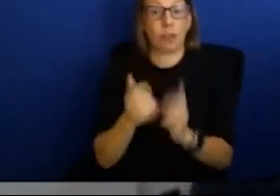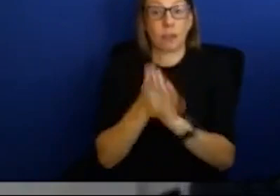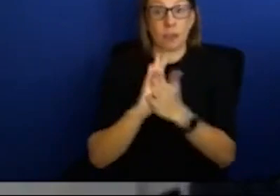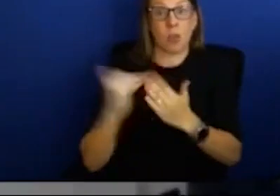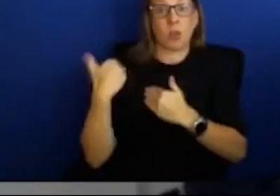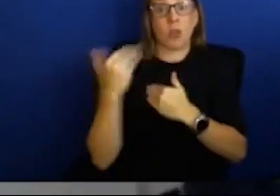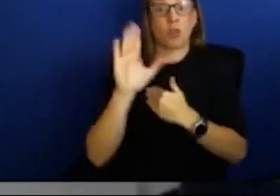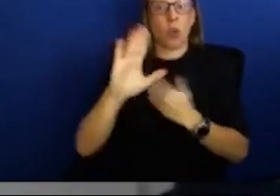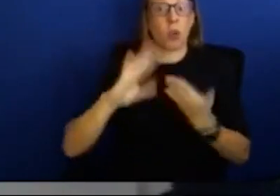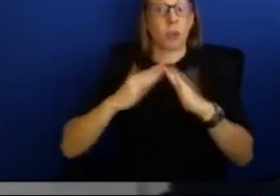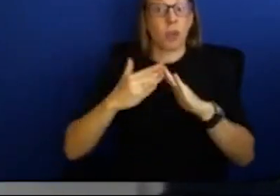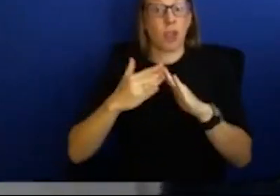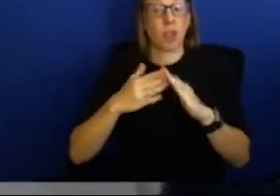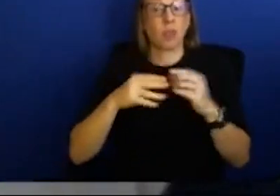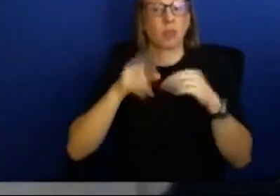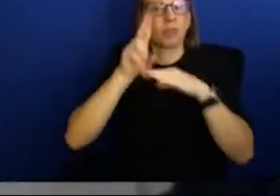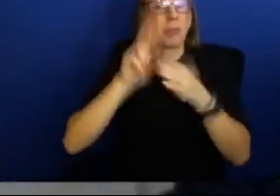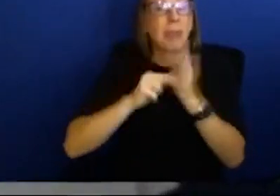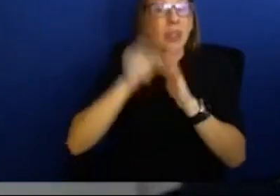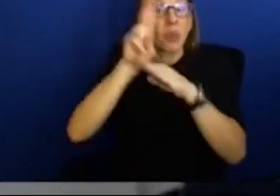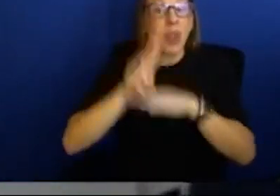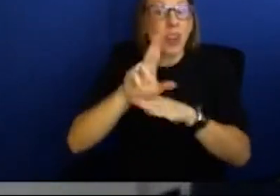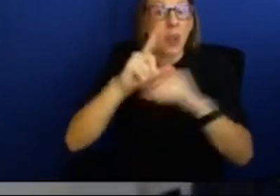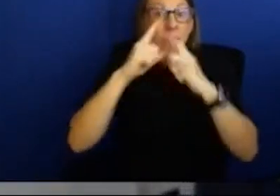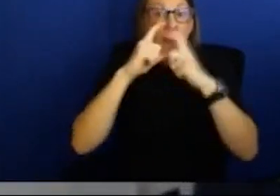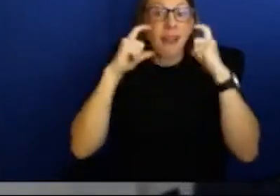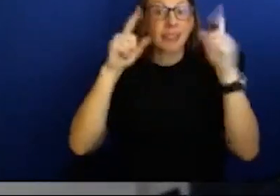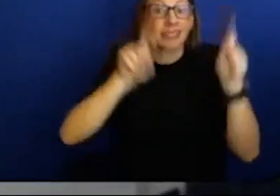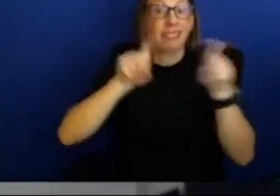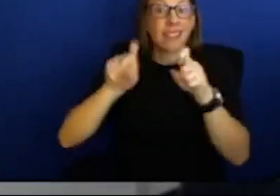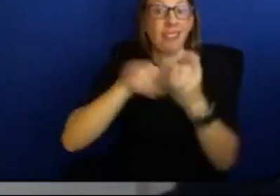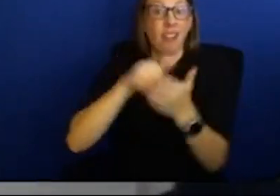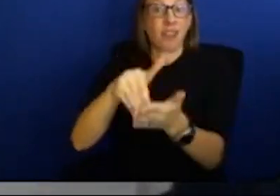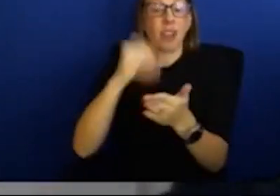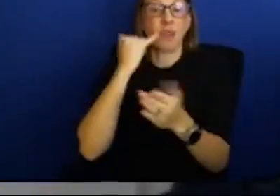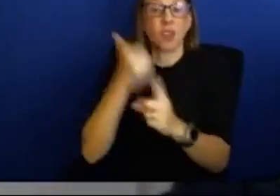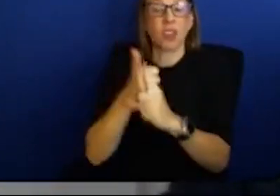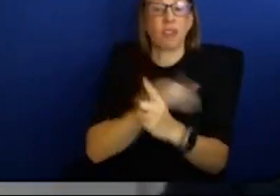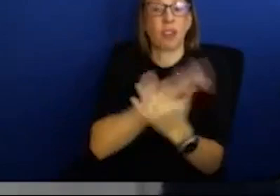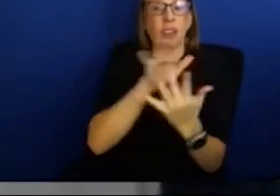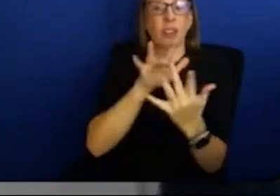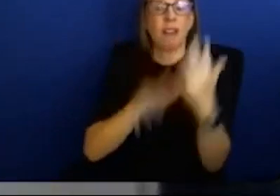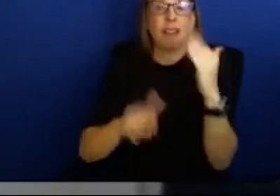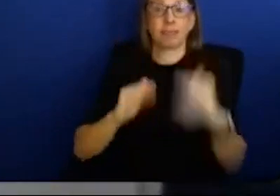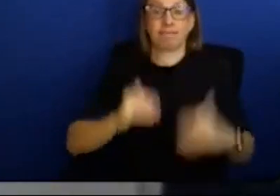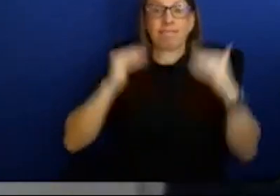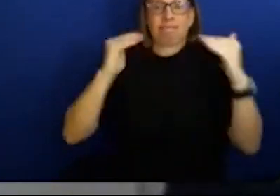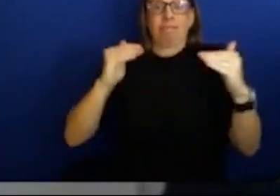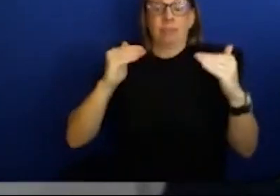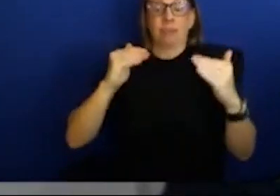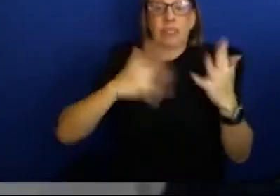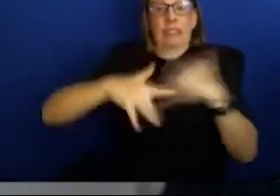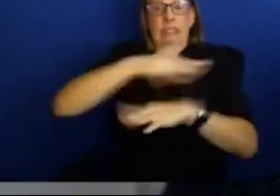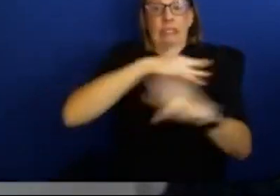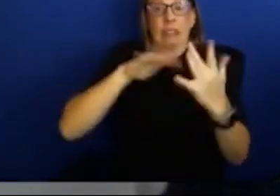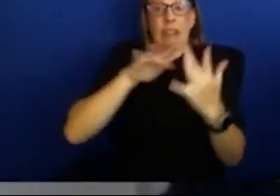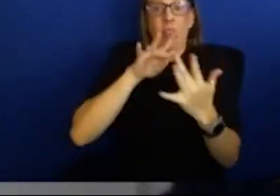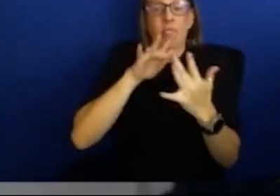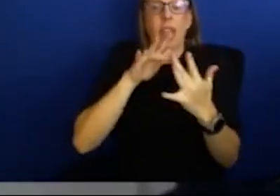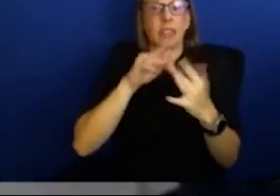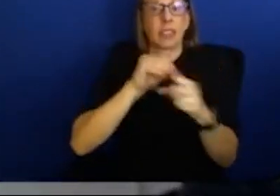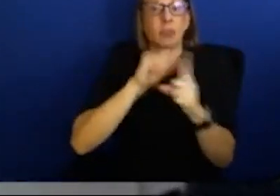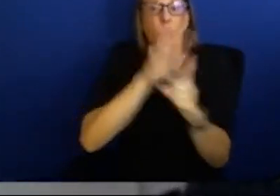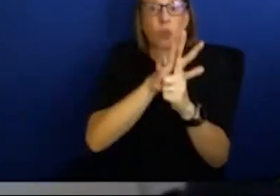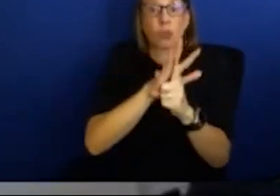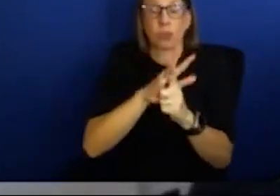your community by wearing your mask, getting tested frequently, especially if you're having high contact exposures, and getting vaccinated. Those are the big things